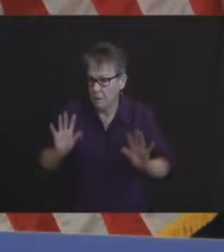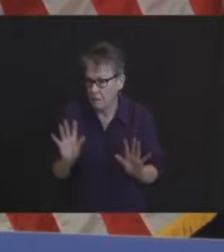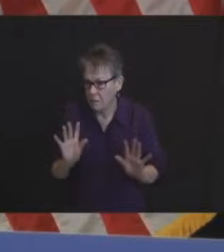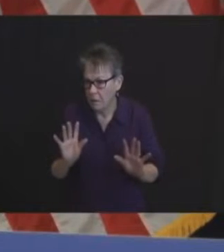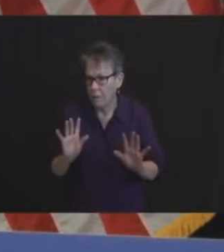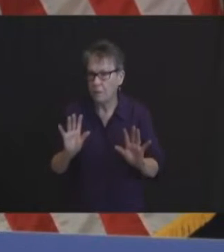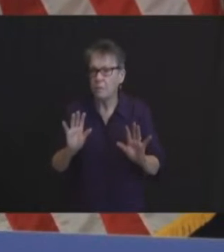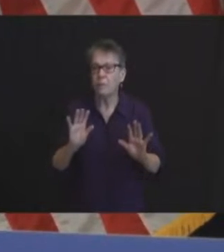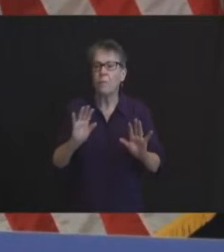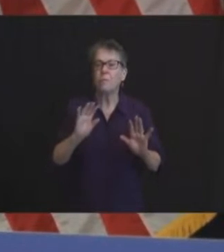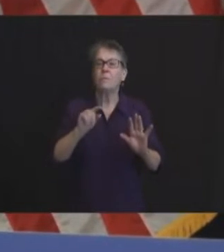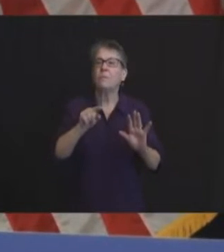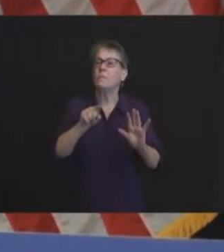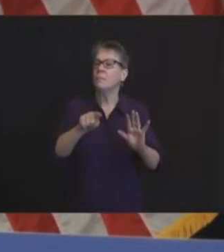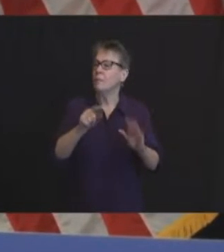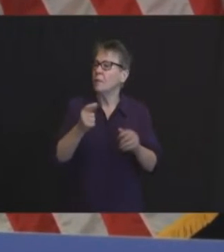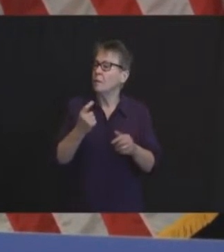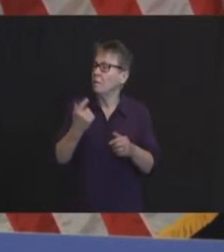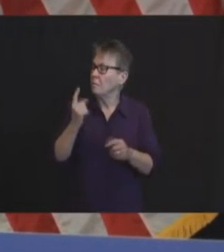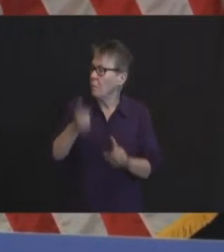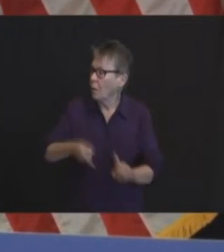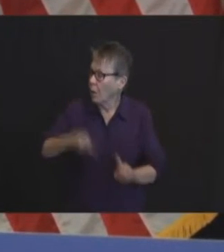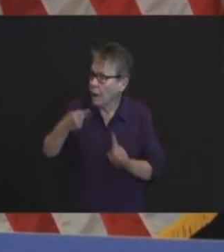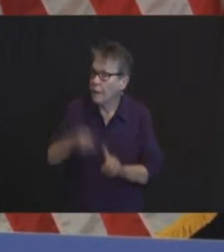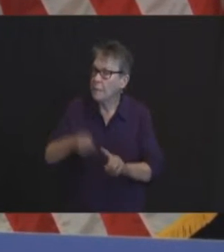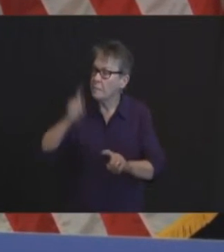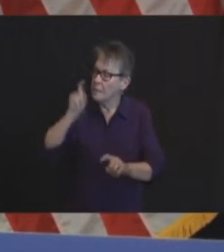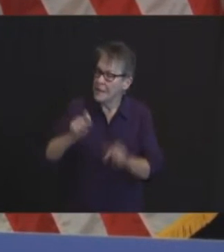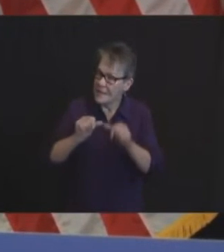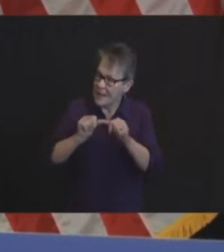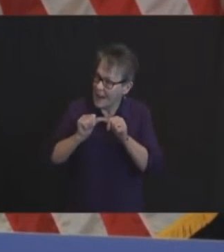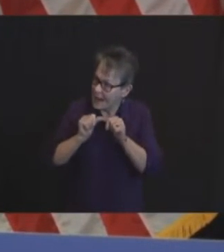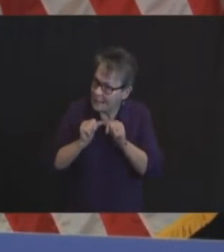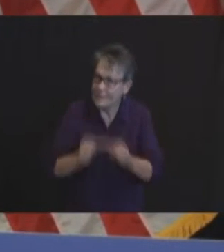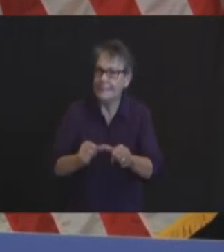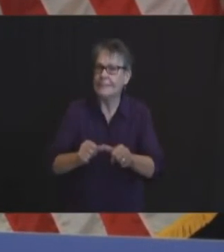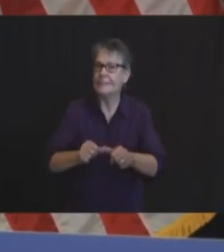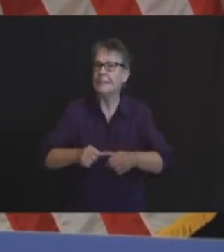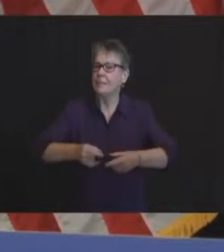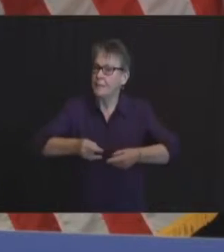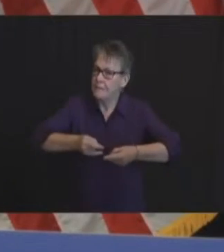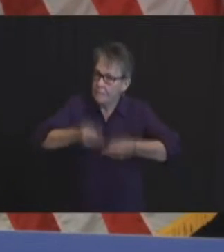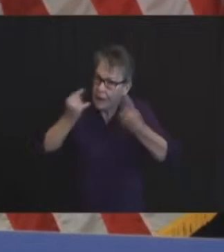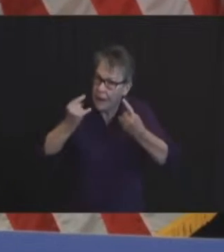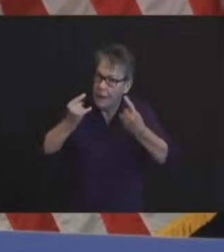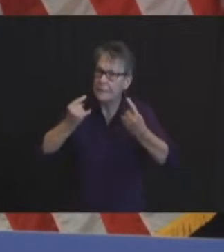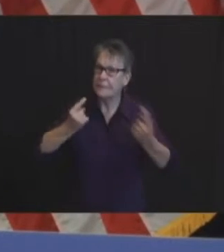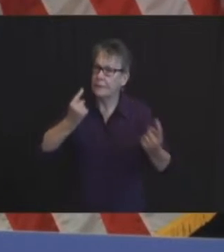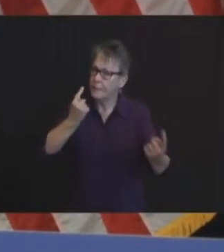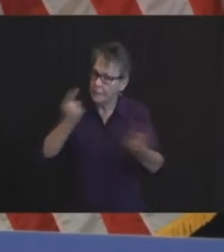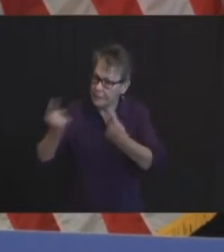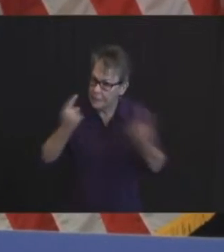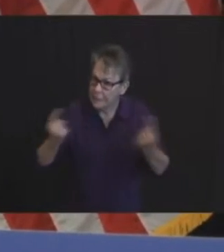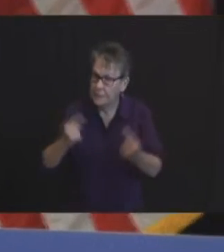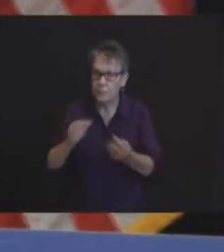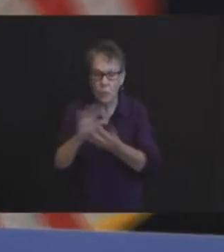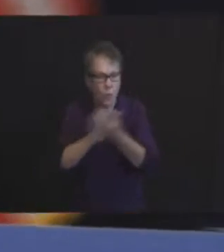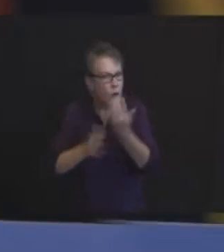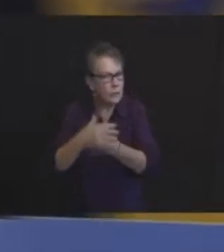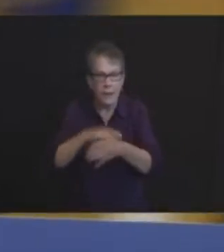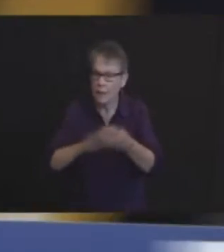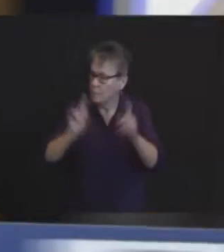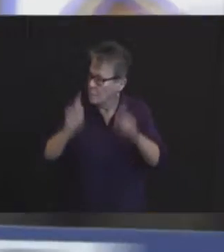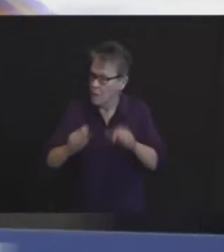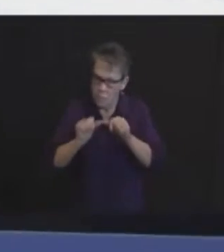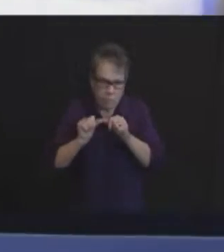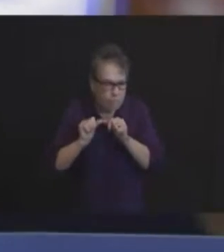social distance, mask, stay home when you're sick, wash your hands, get vaccinated. Because and again, let's remember, unless the science has changed